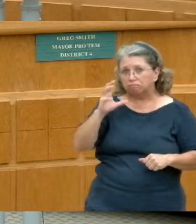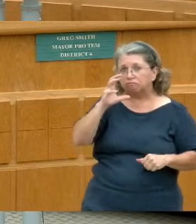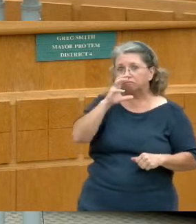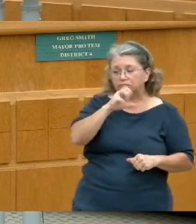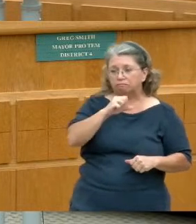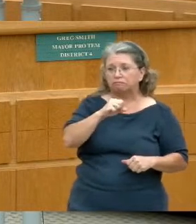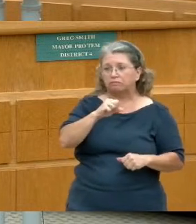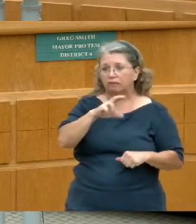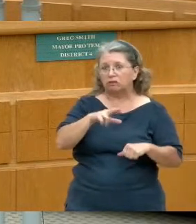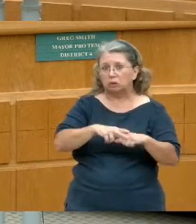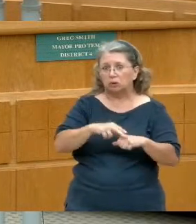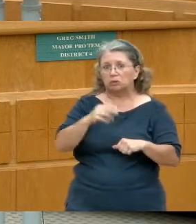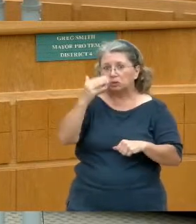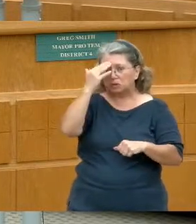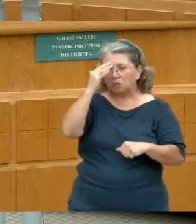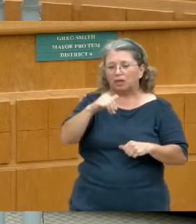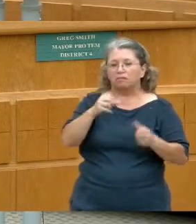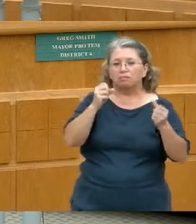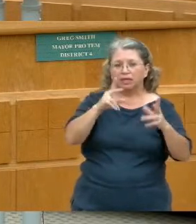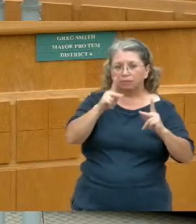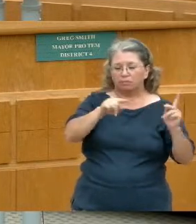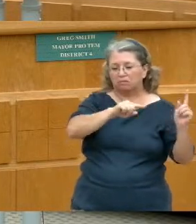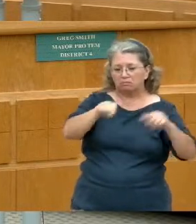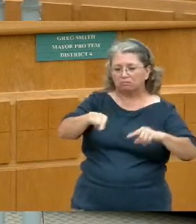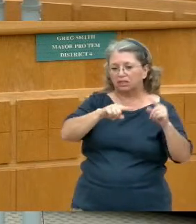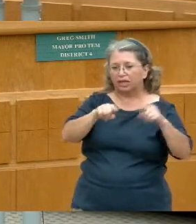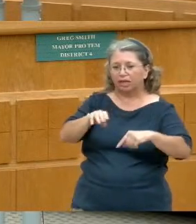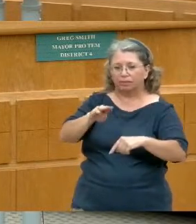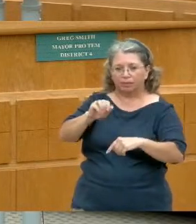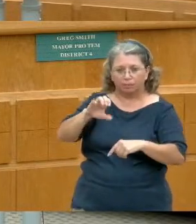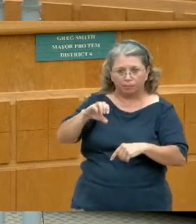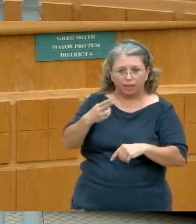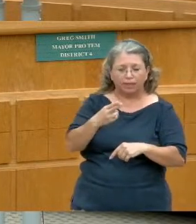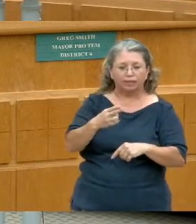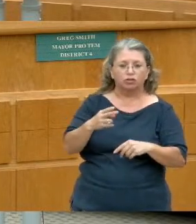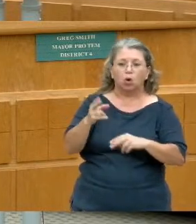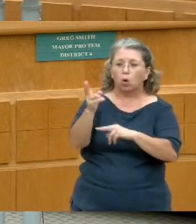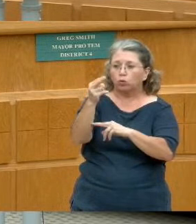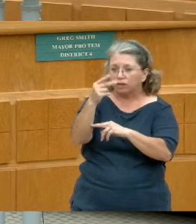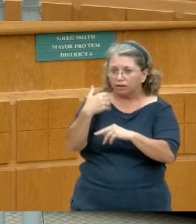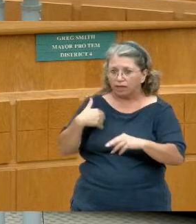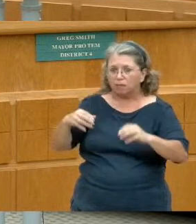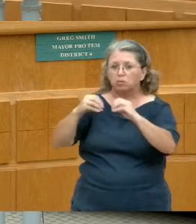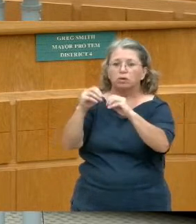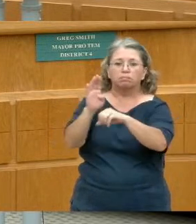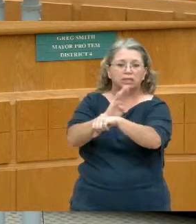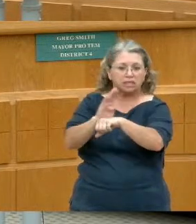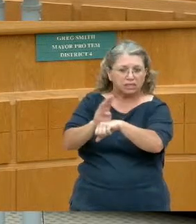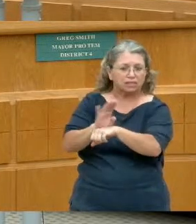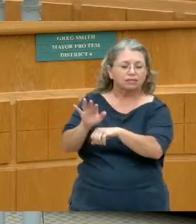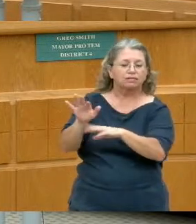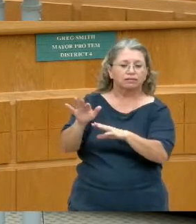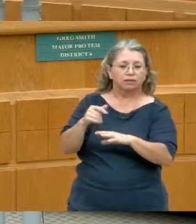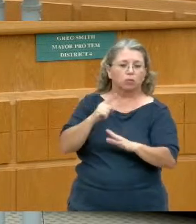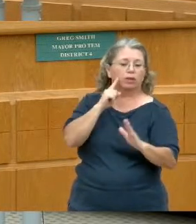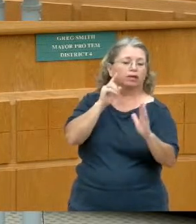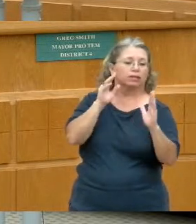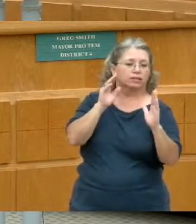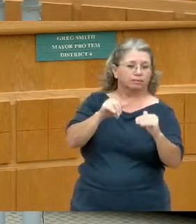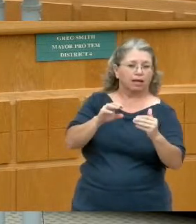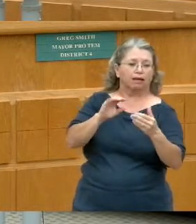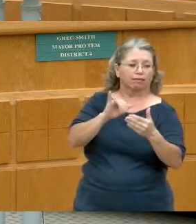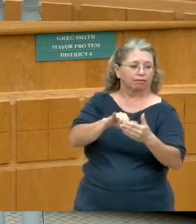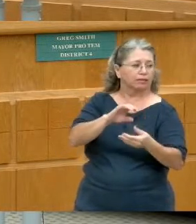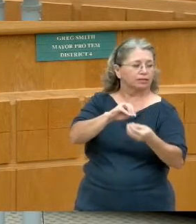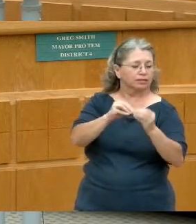that the hotels are getting more full. You can see that on the red graph here. And we expect that this number is going to go